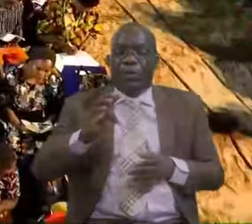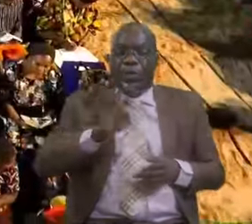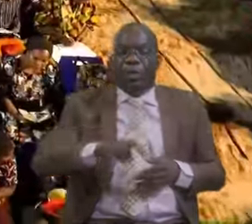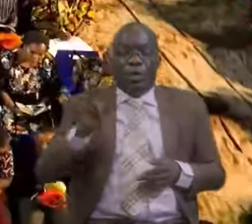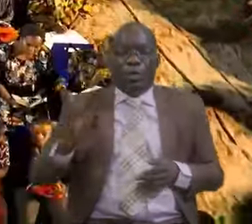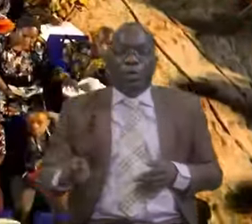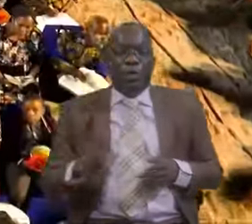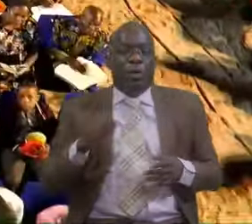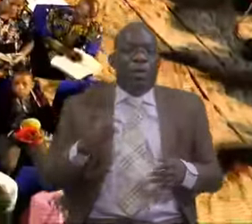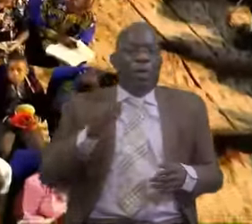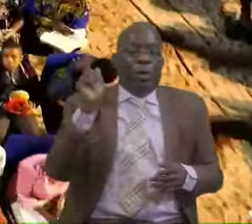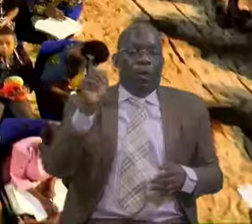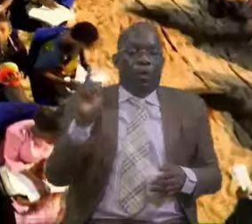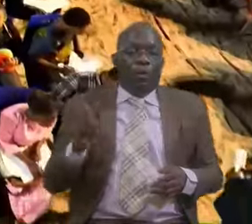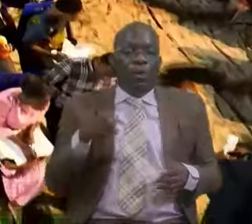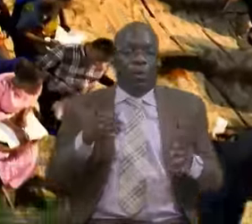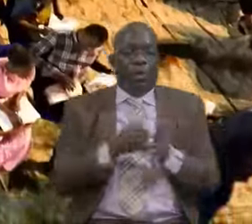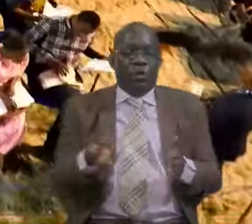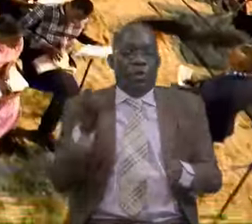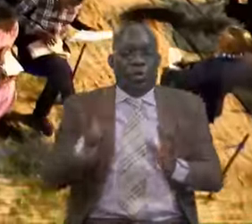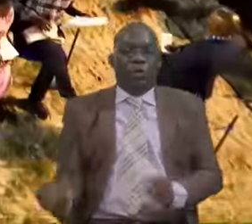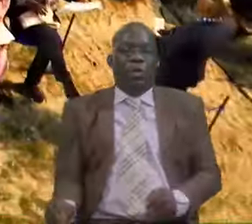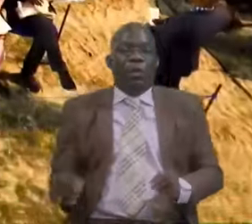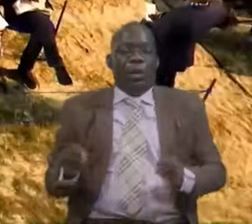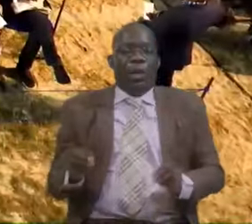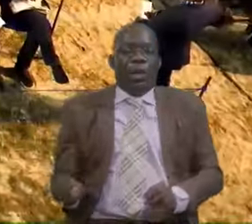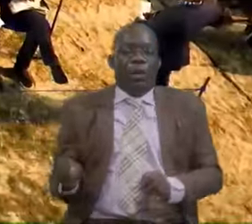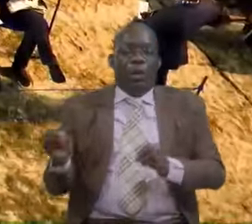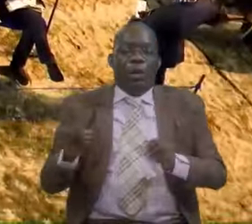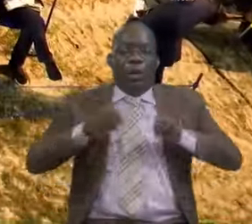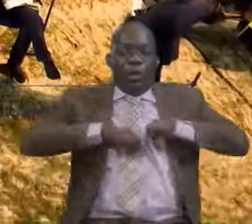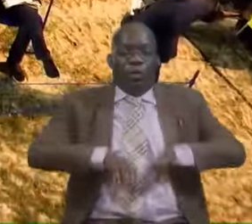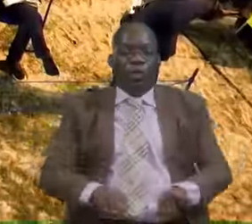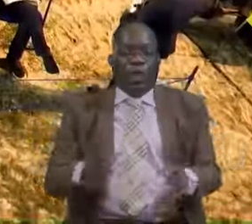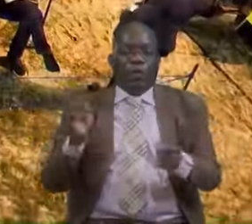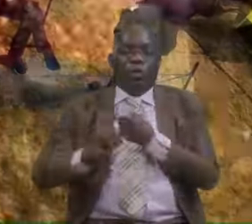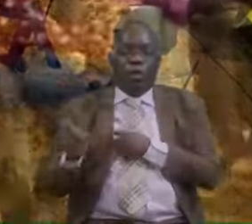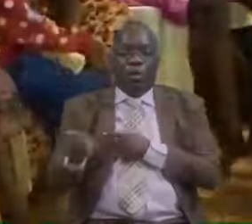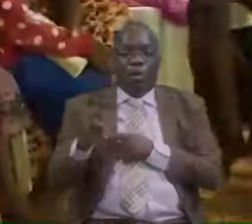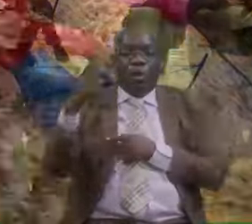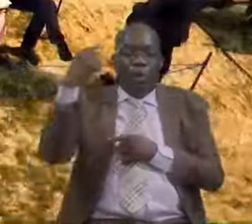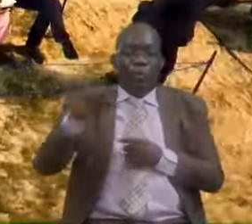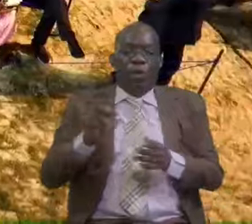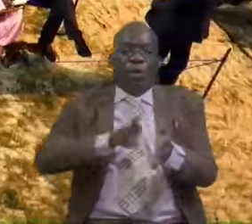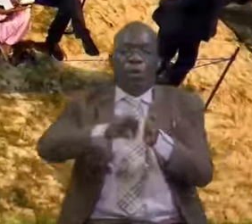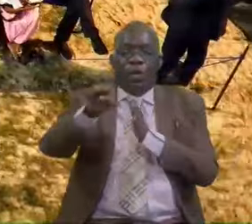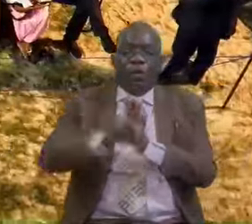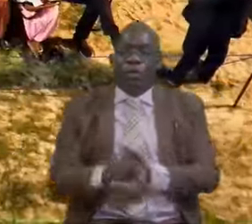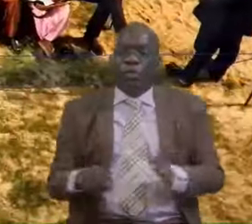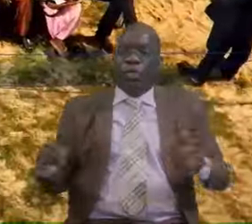was imputed unto him for righteousness. His faith in the Lord, his